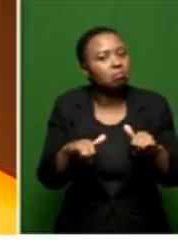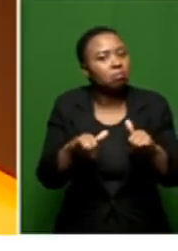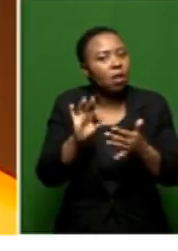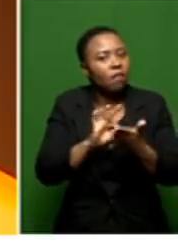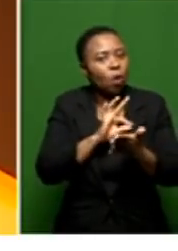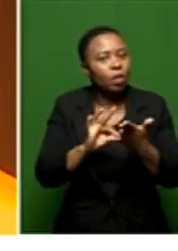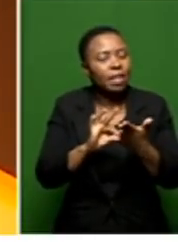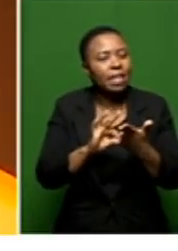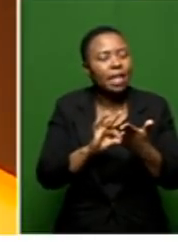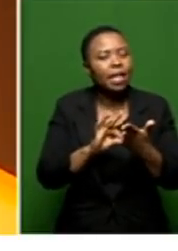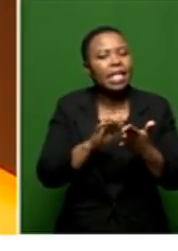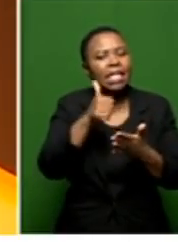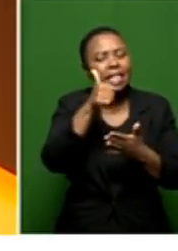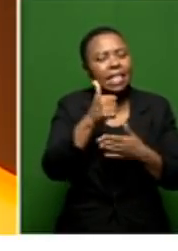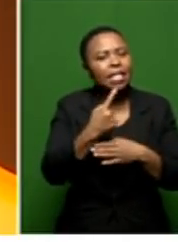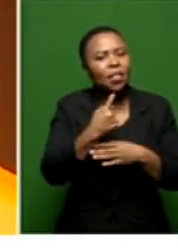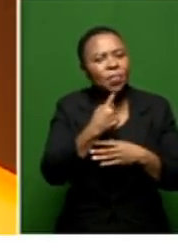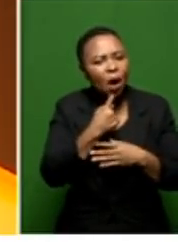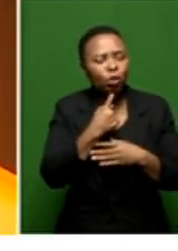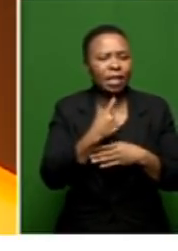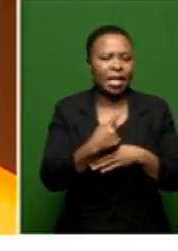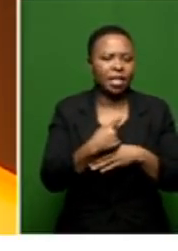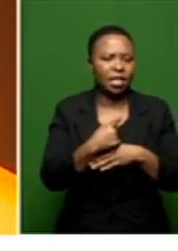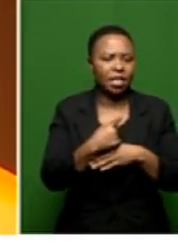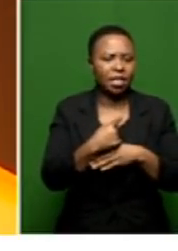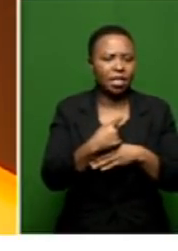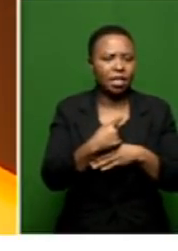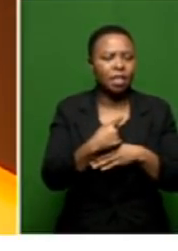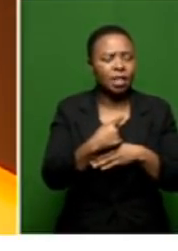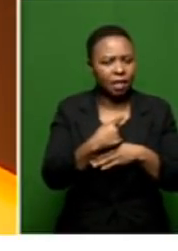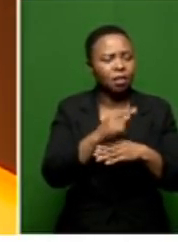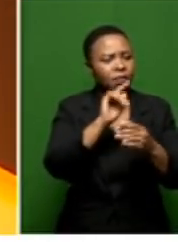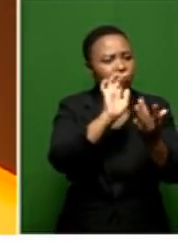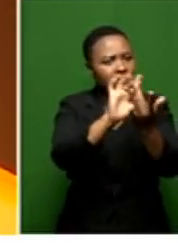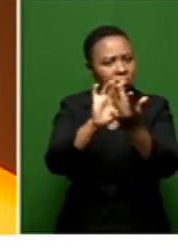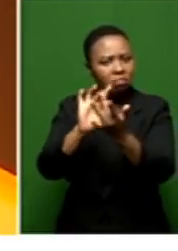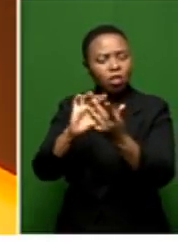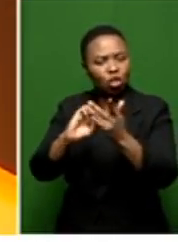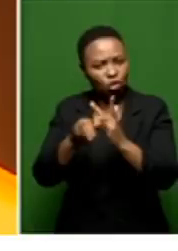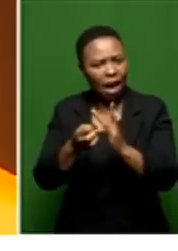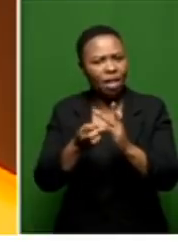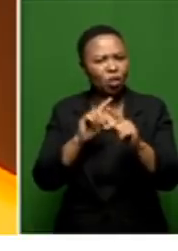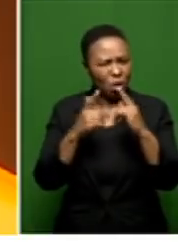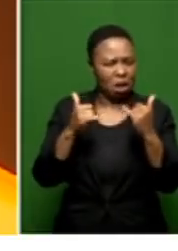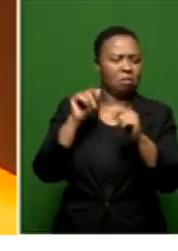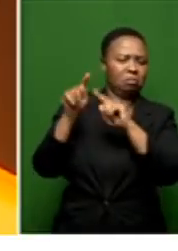everyone down 6,000. Does that warrant sort of the accusations that we've seen and the